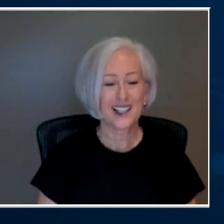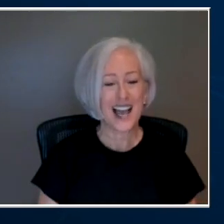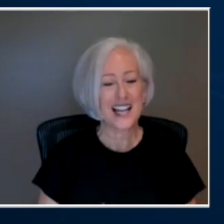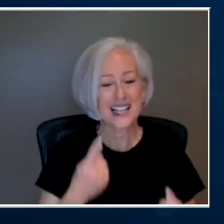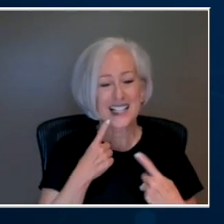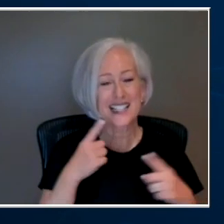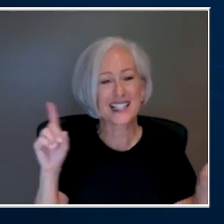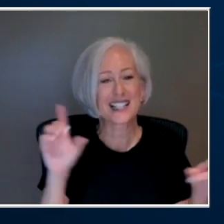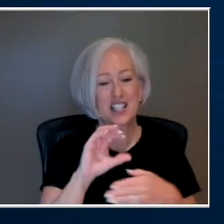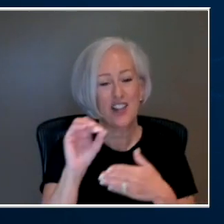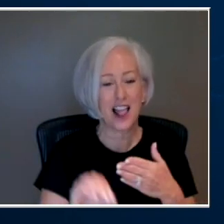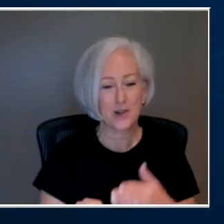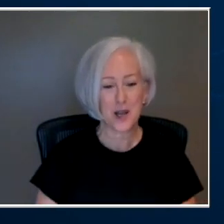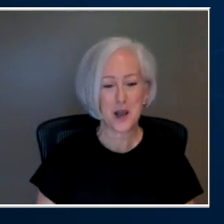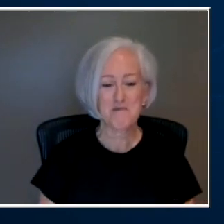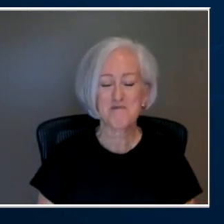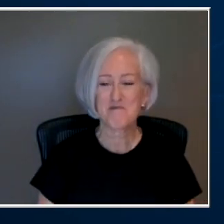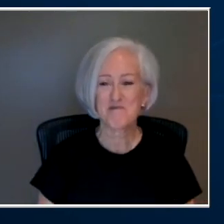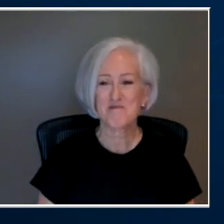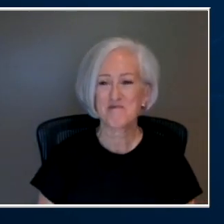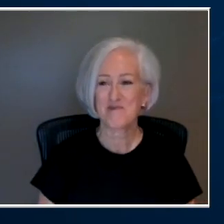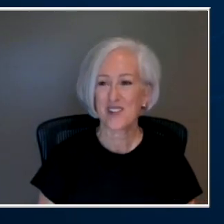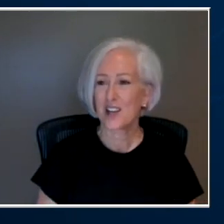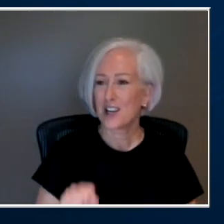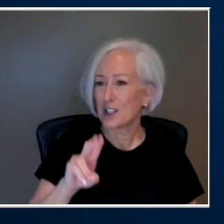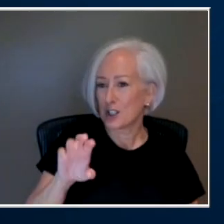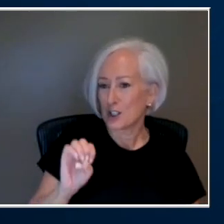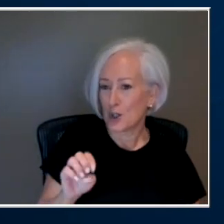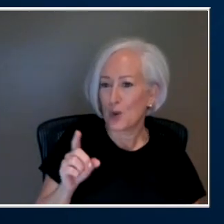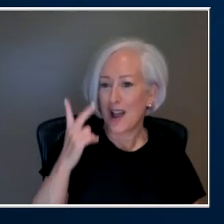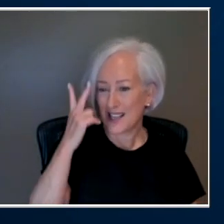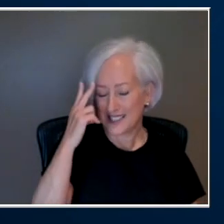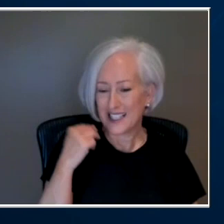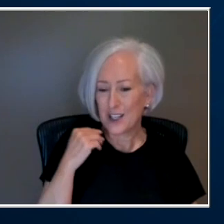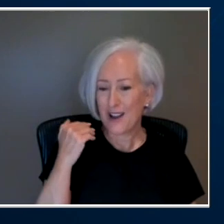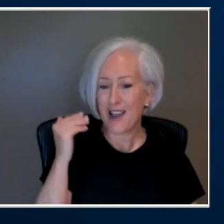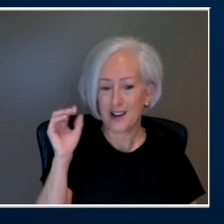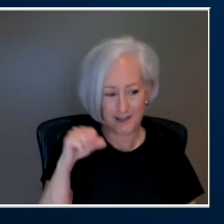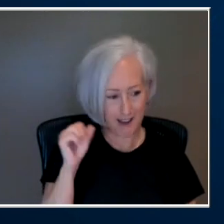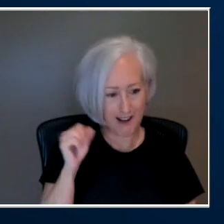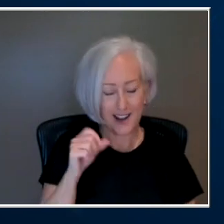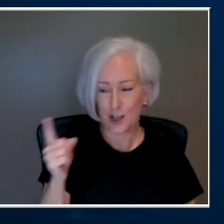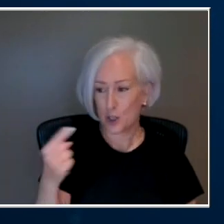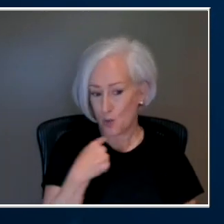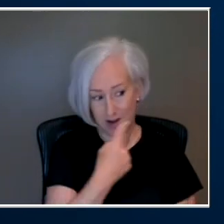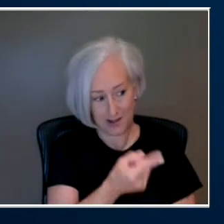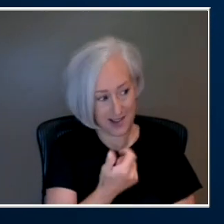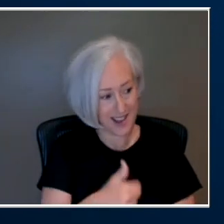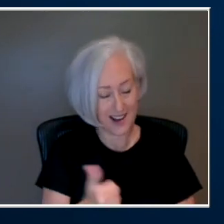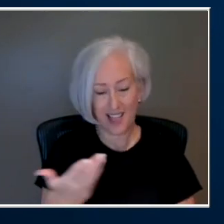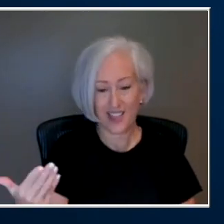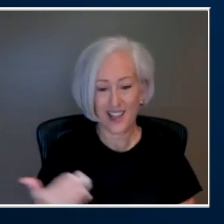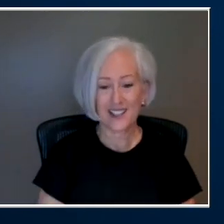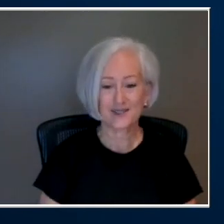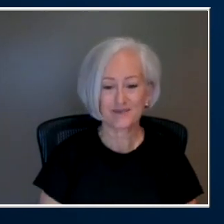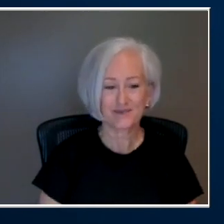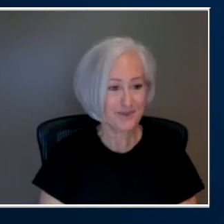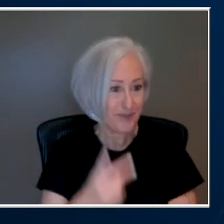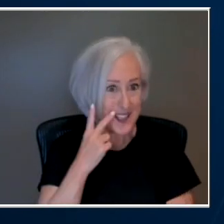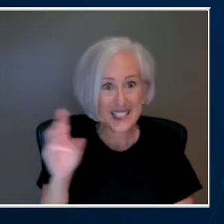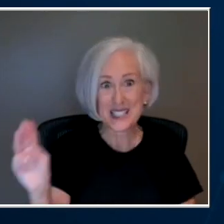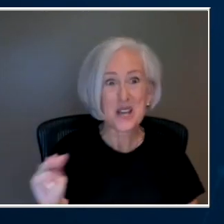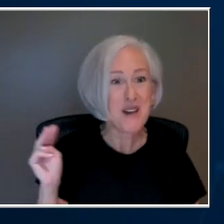outcome. Yes. Sue, you're nodding your head yes. Anything you want to say to Dr. Abyankar? I'll see you